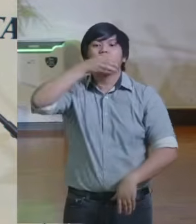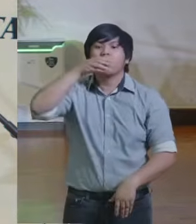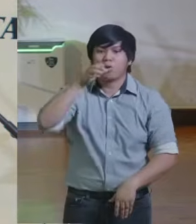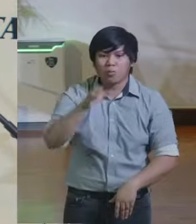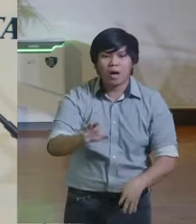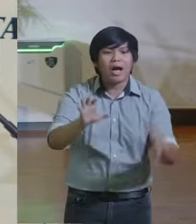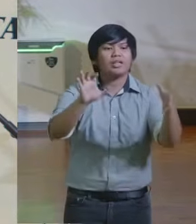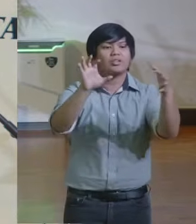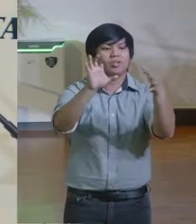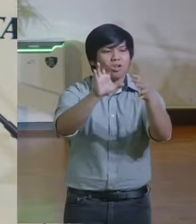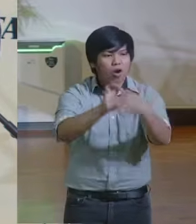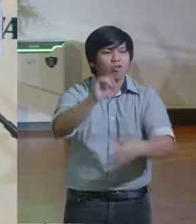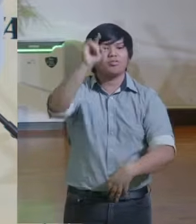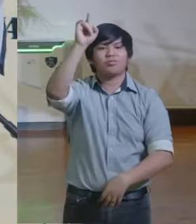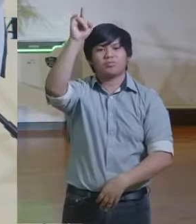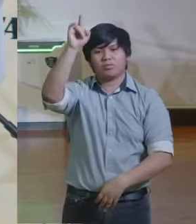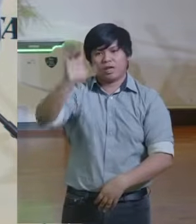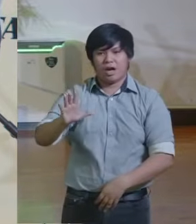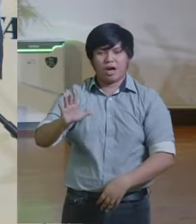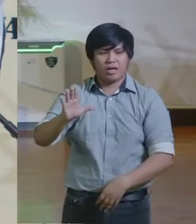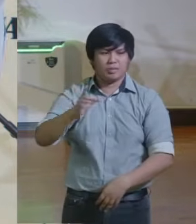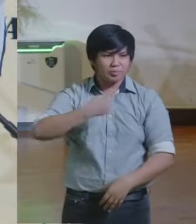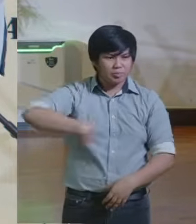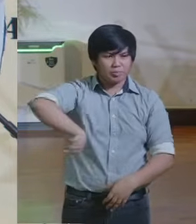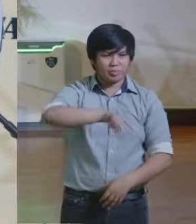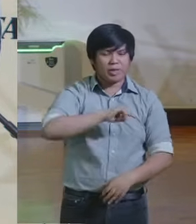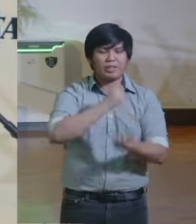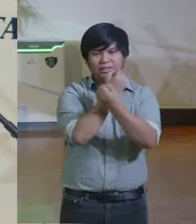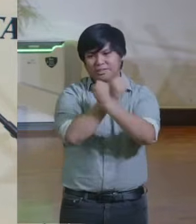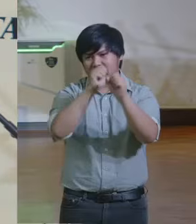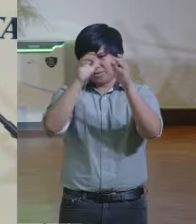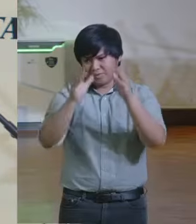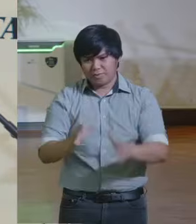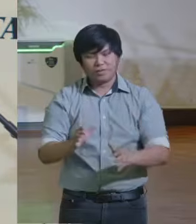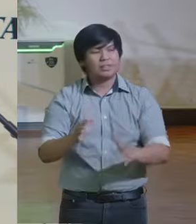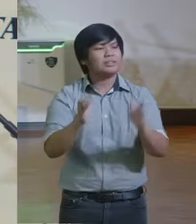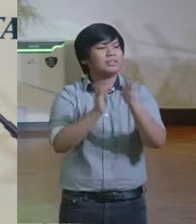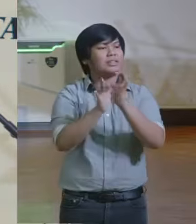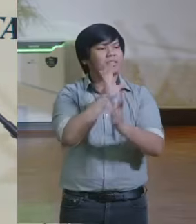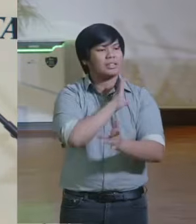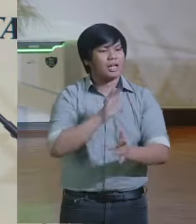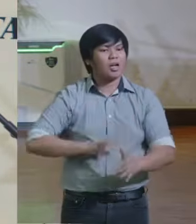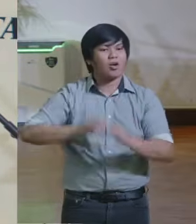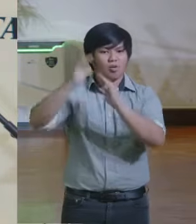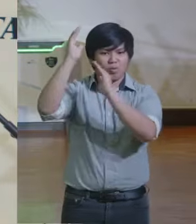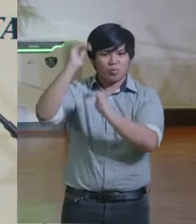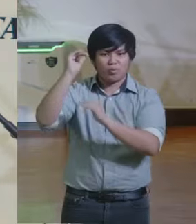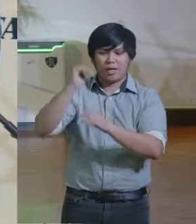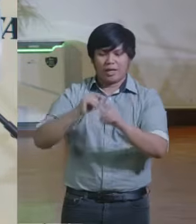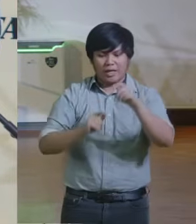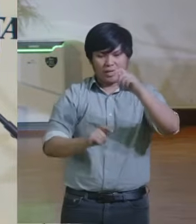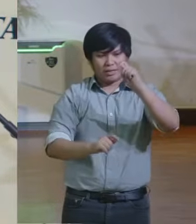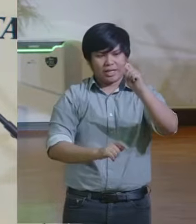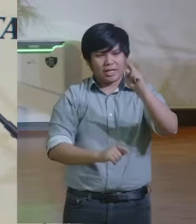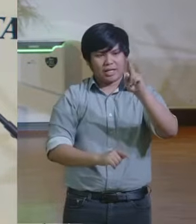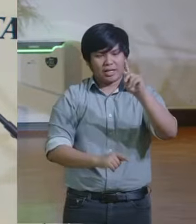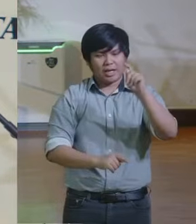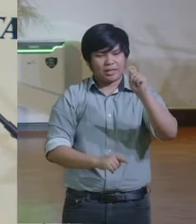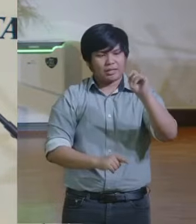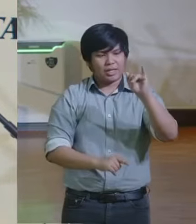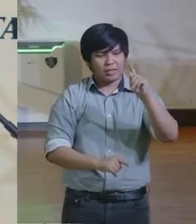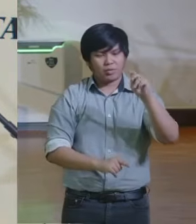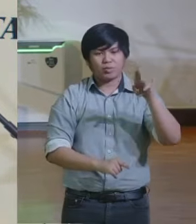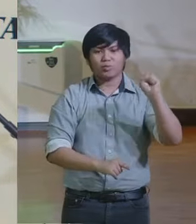of God, our Savior, and of Christ Jesus, our hope. Sa Titus 1:1, ang sabi niya, Paul,